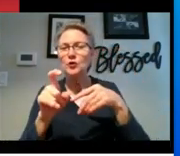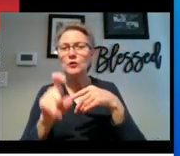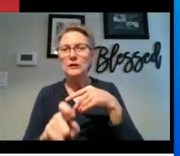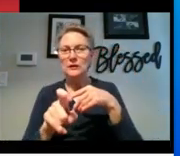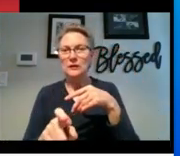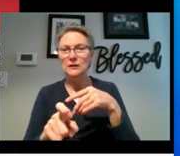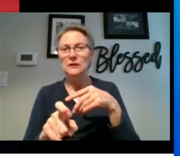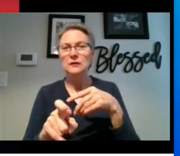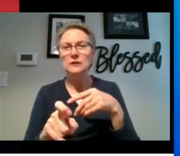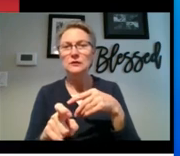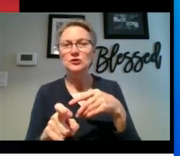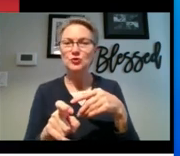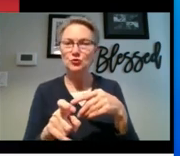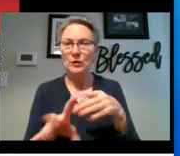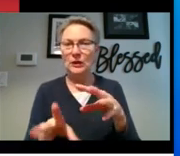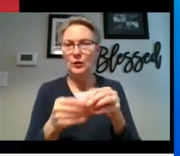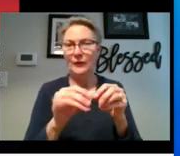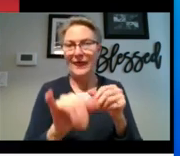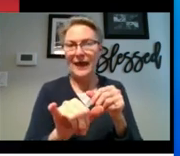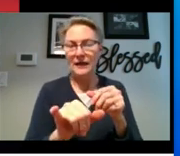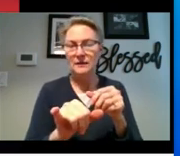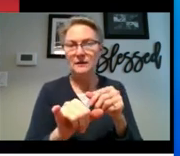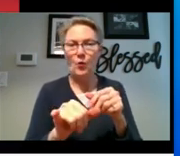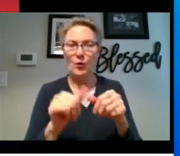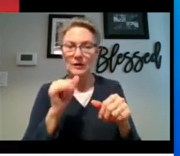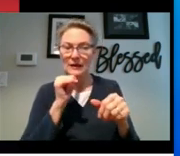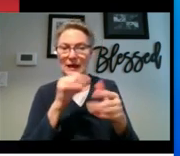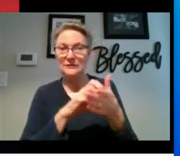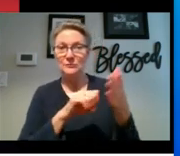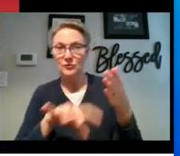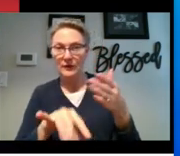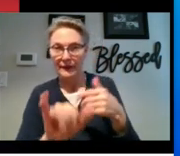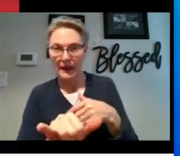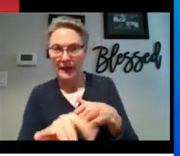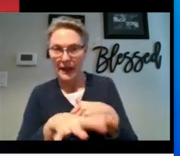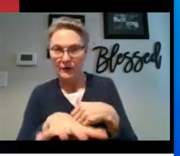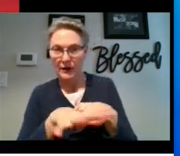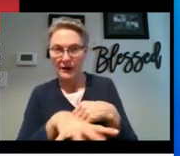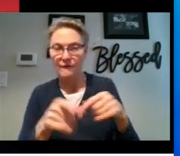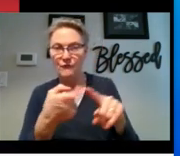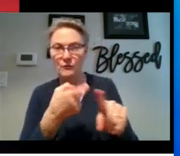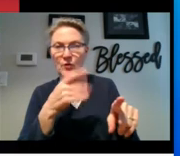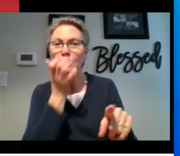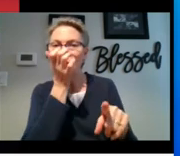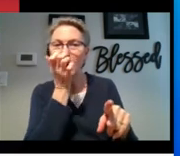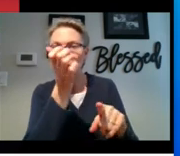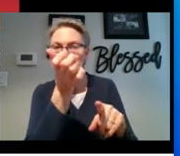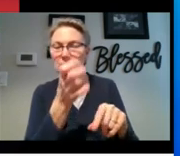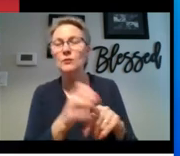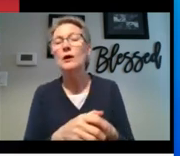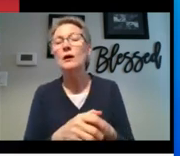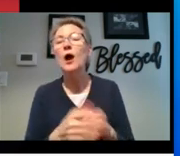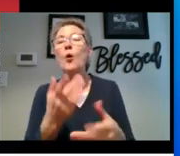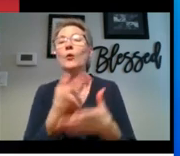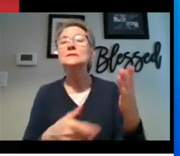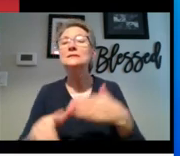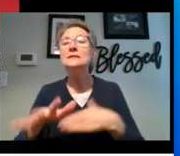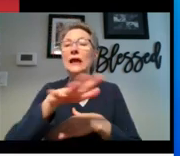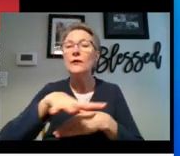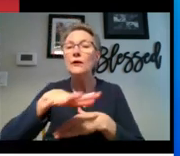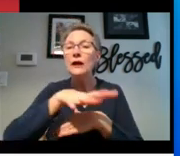this question. What is the area of the houses? Is that more than or less than the area of the